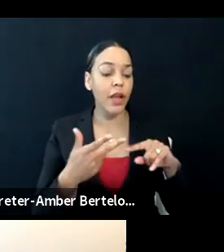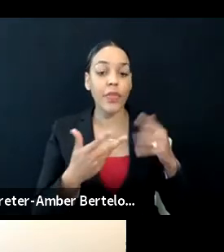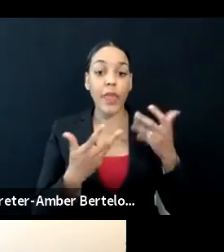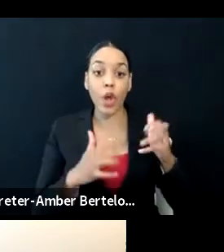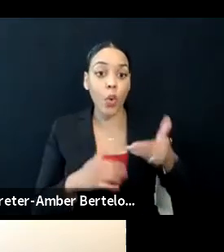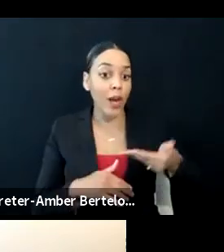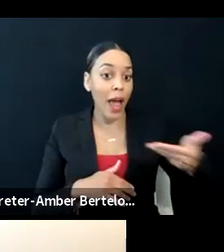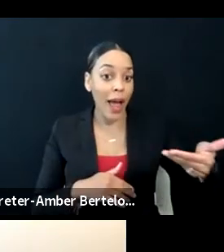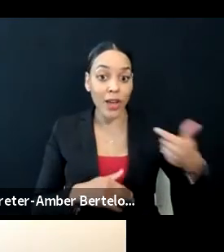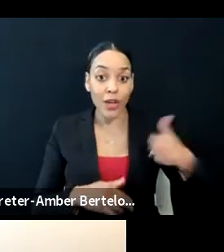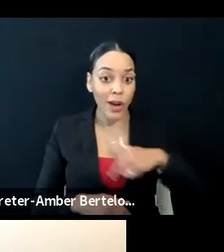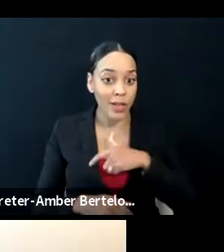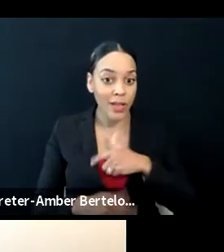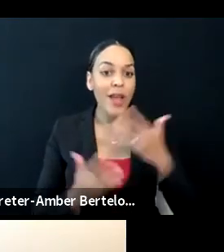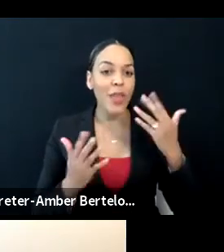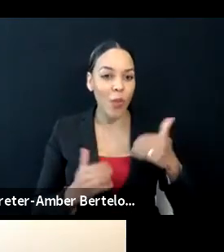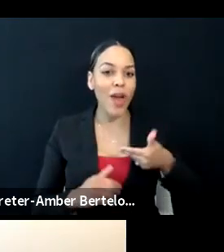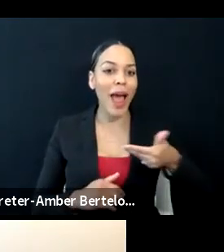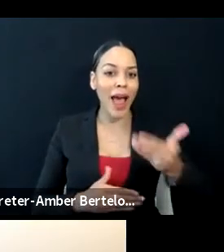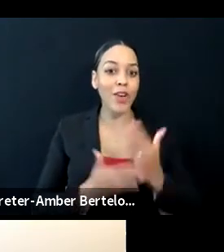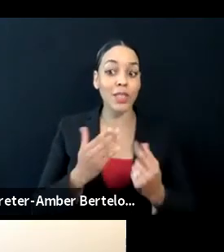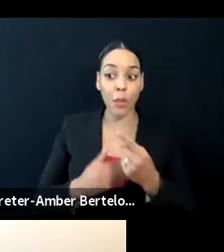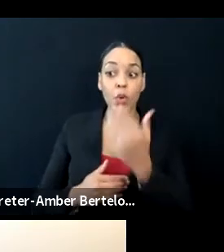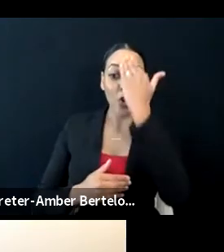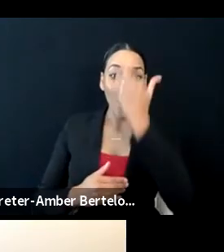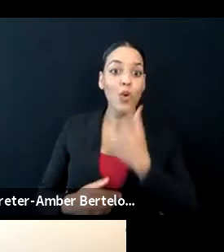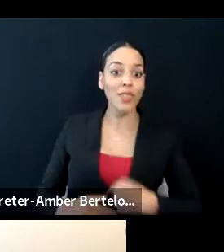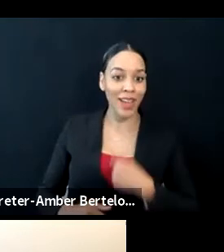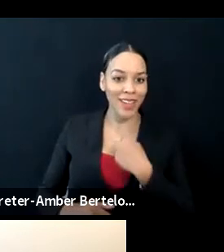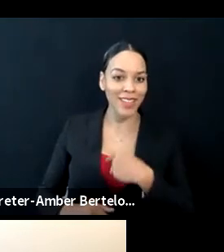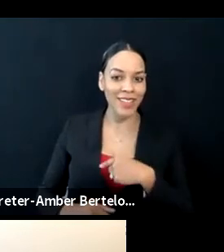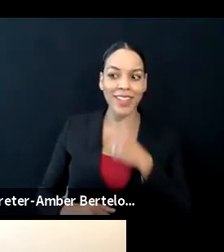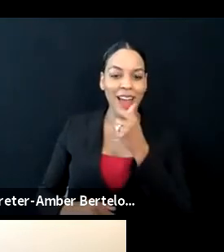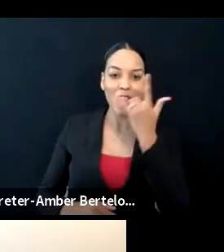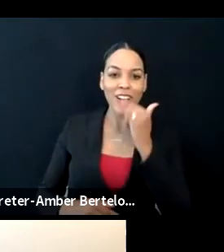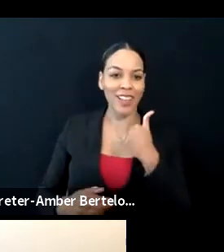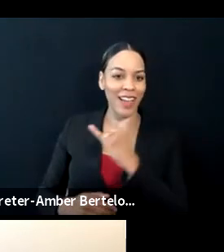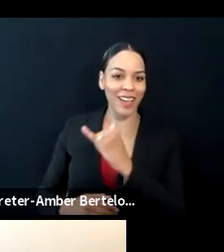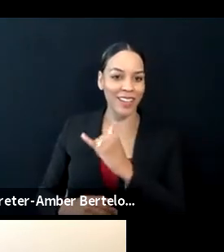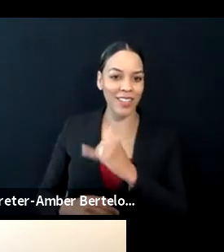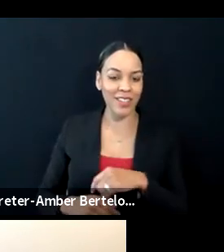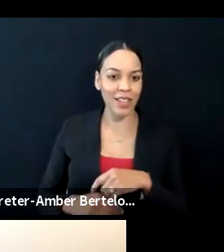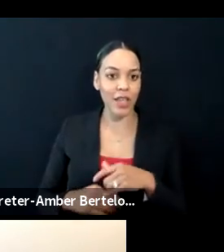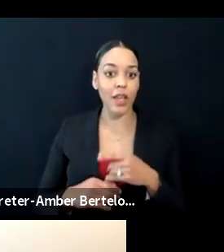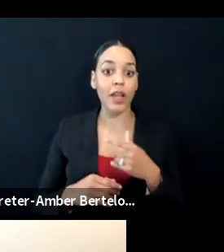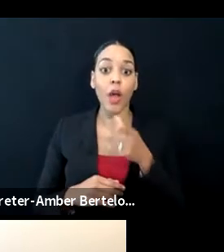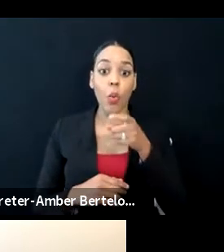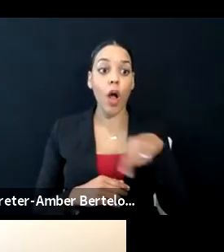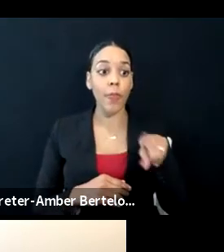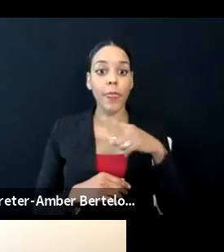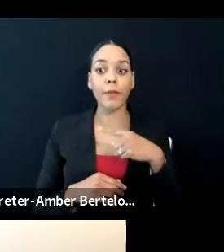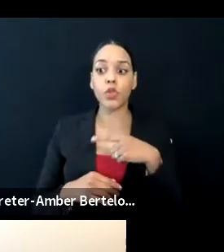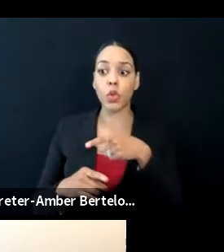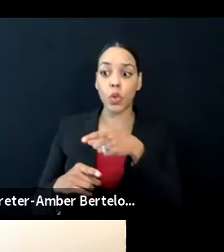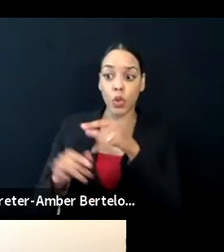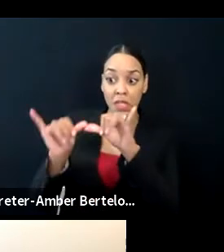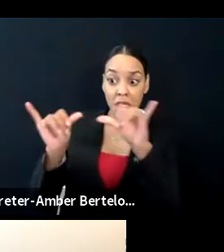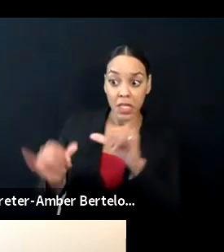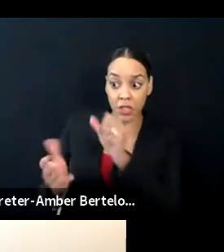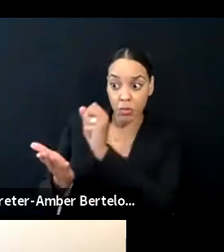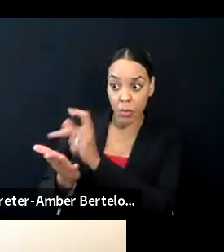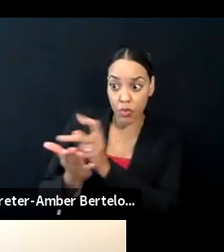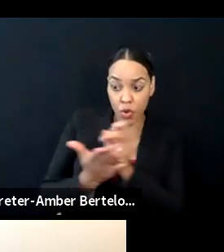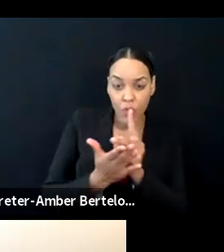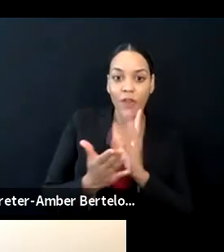but doesn't look like us. They want someone who's been legitimized through the systems that have been approved, right? So if